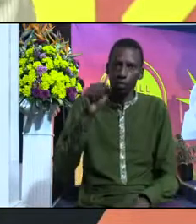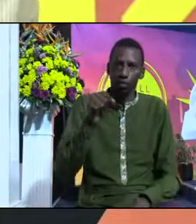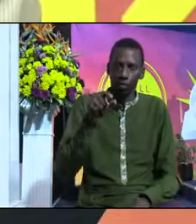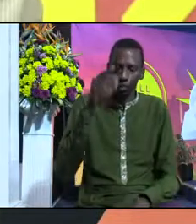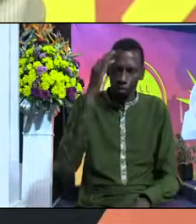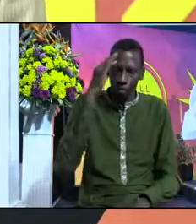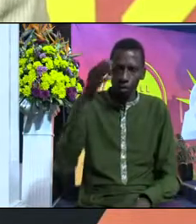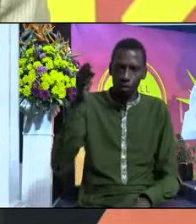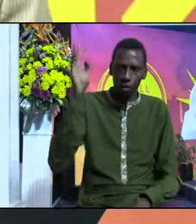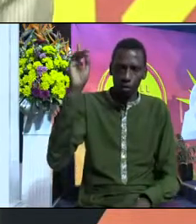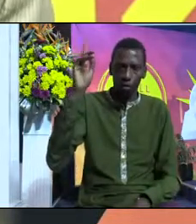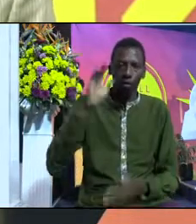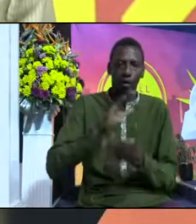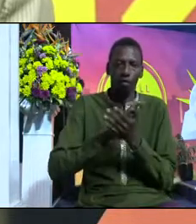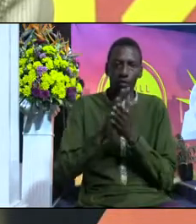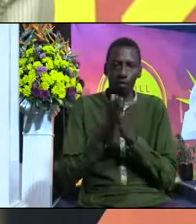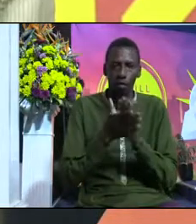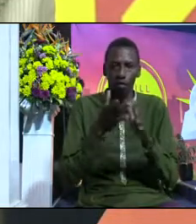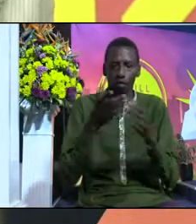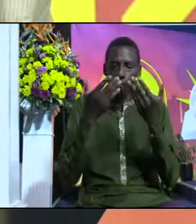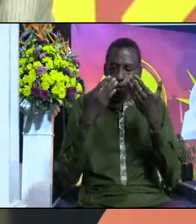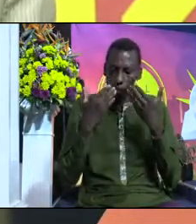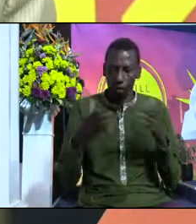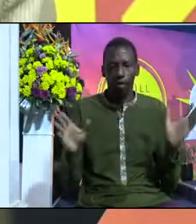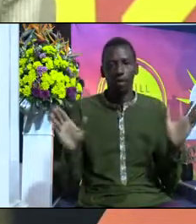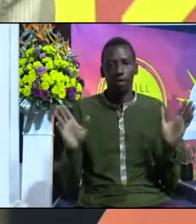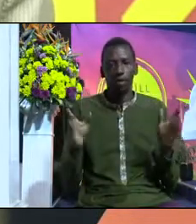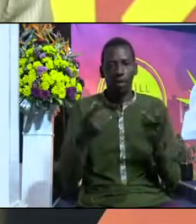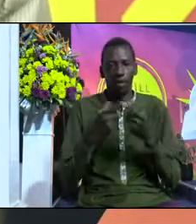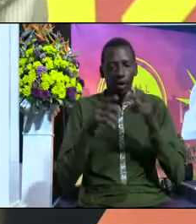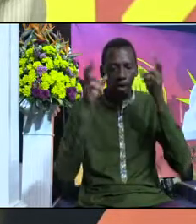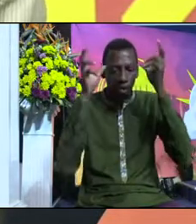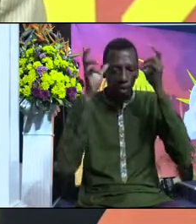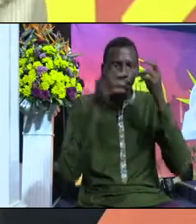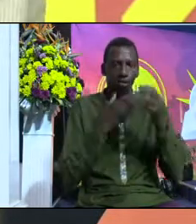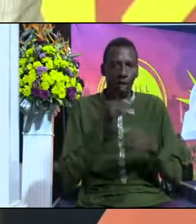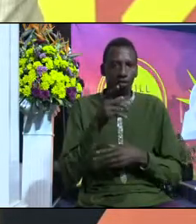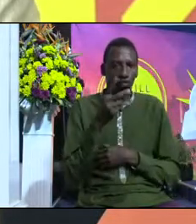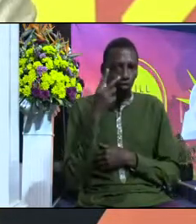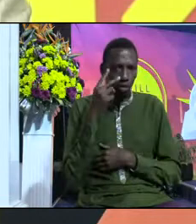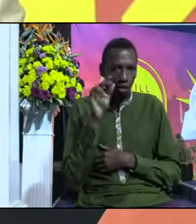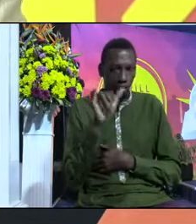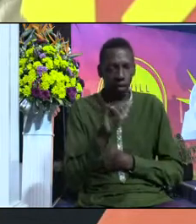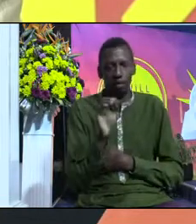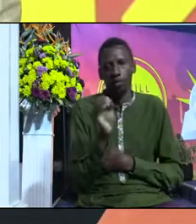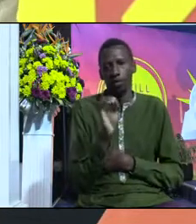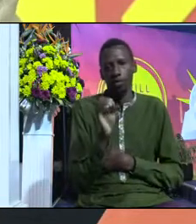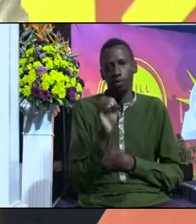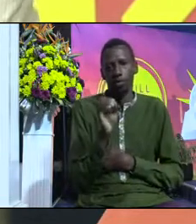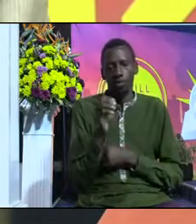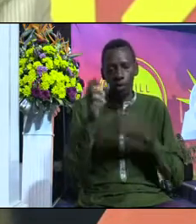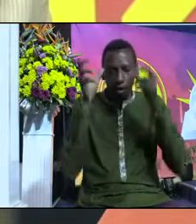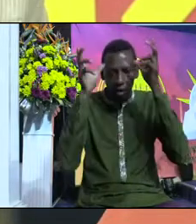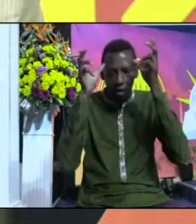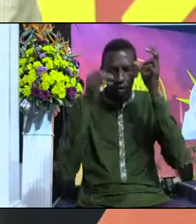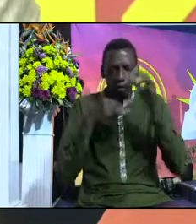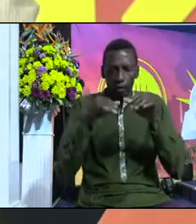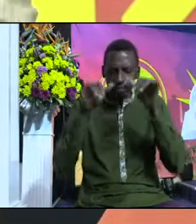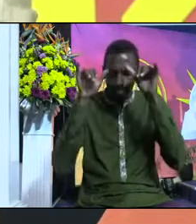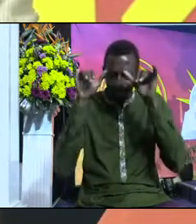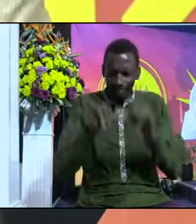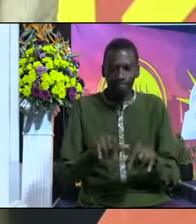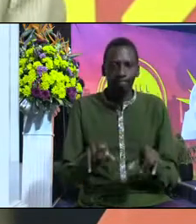God has forgiven you about it already, but the devil doesn't want you to see it. The devil wants to dwell in